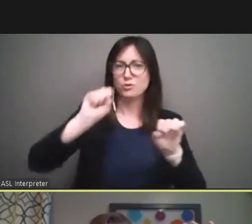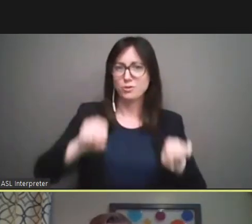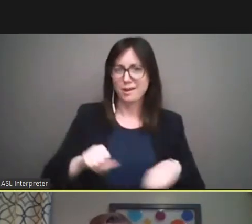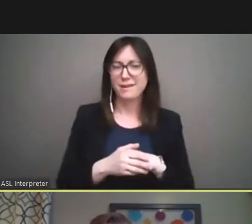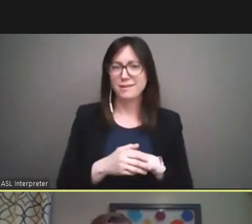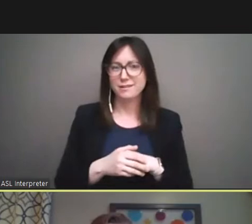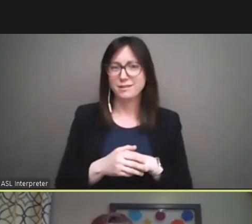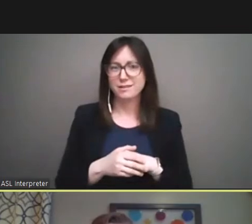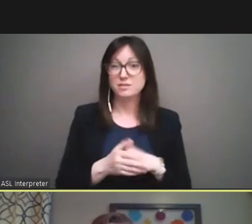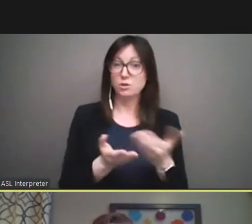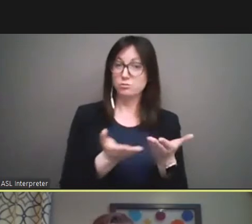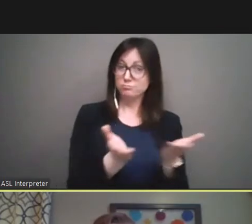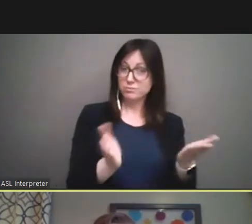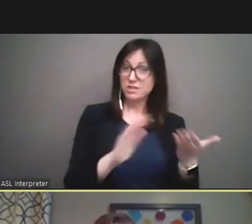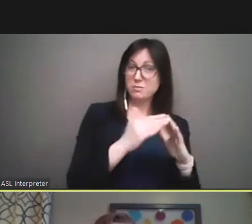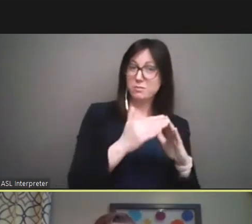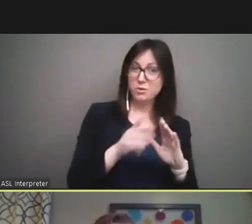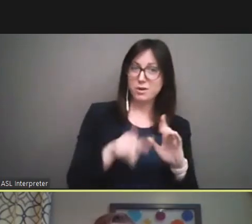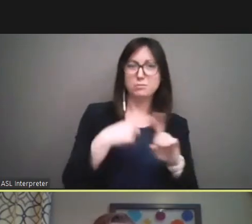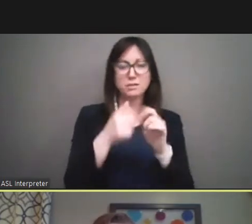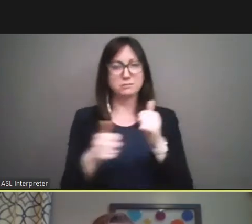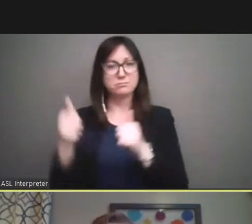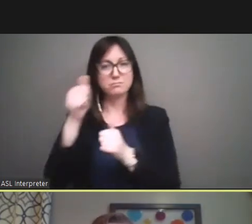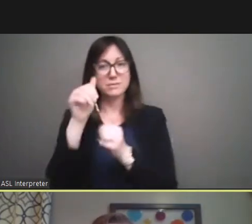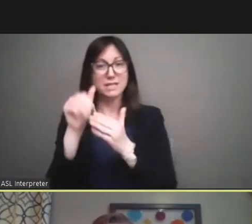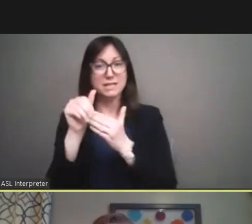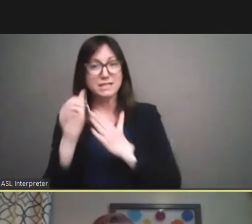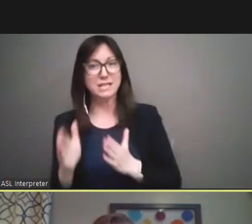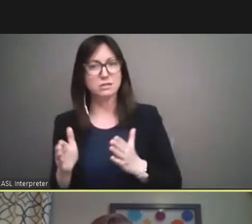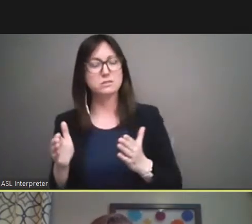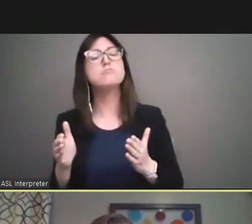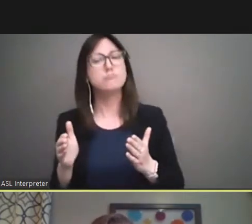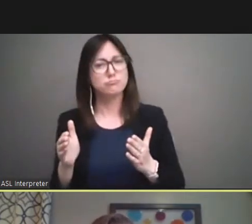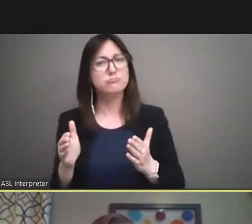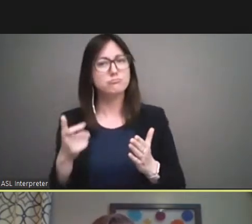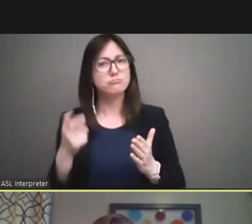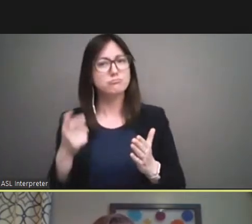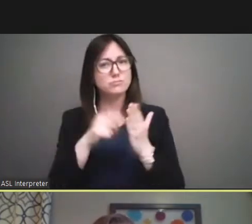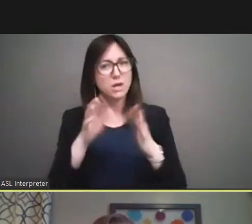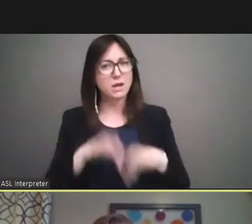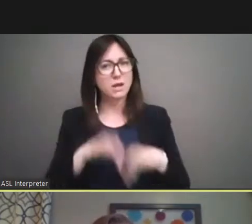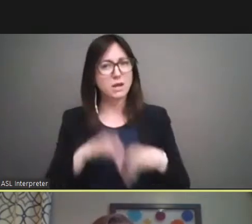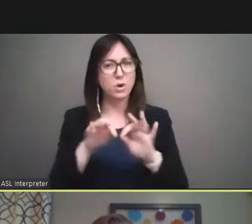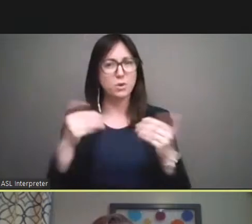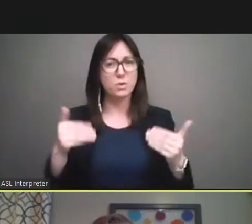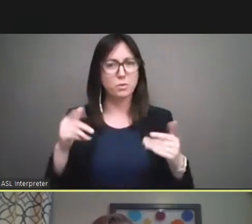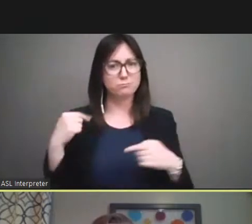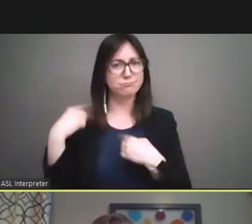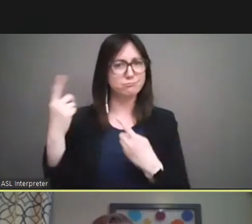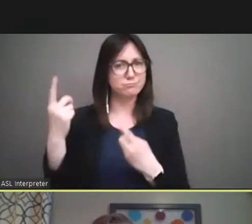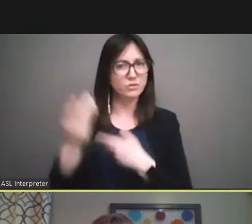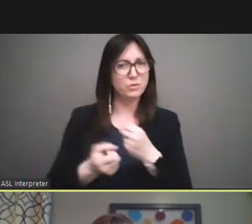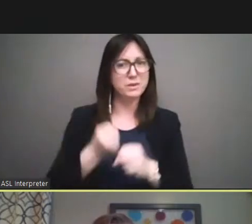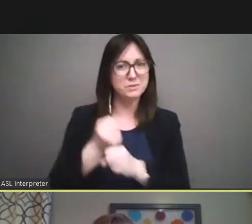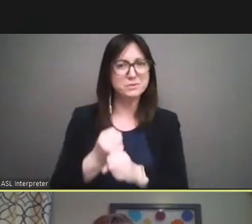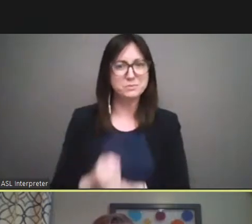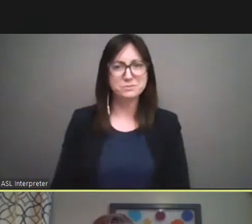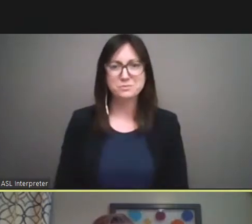our leaders. That's been something really important that I've been really happy to see happening in the last few years.